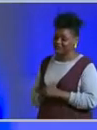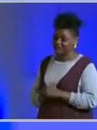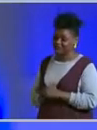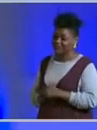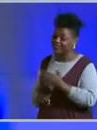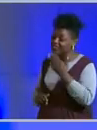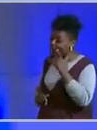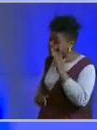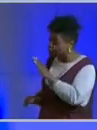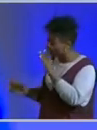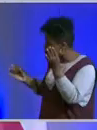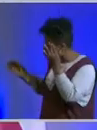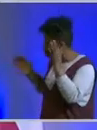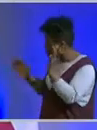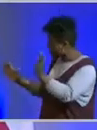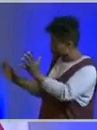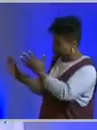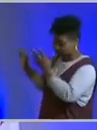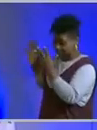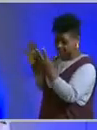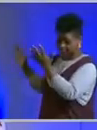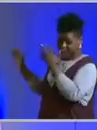4 years.